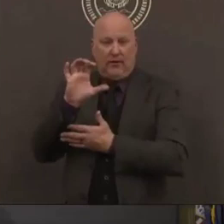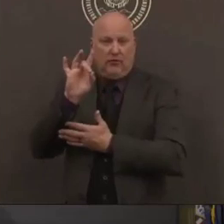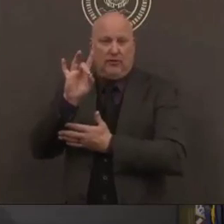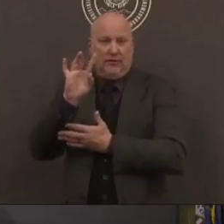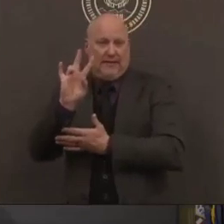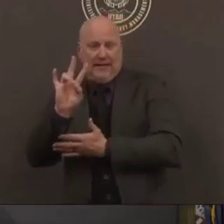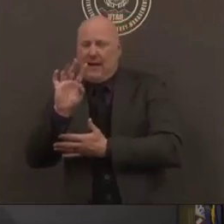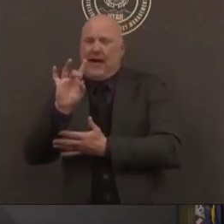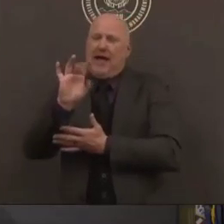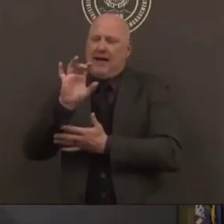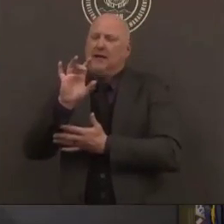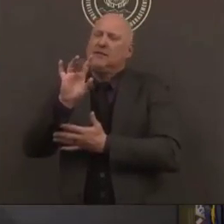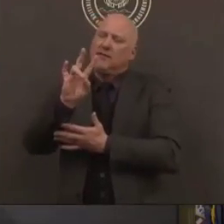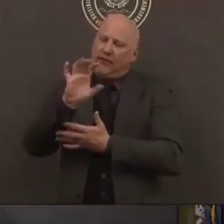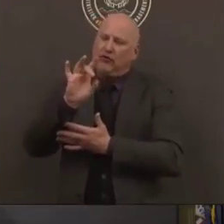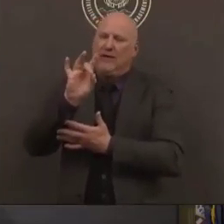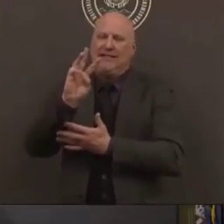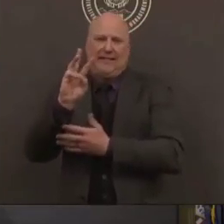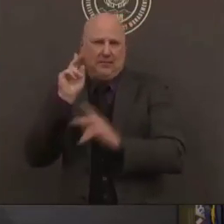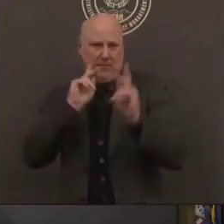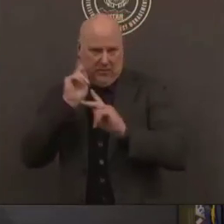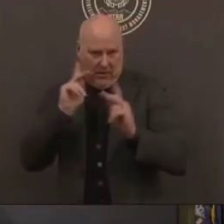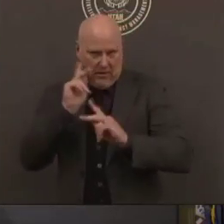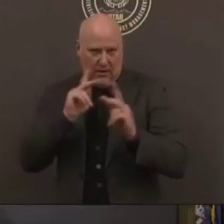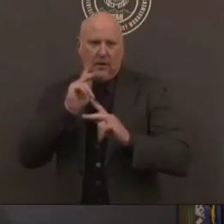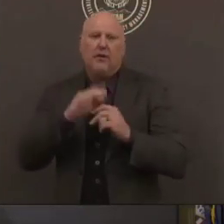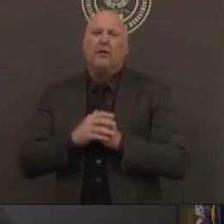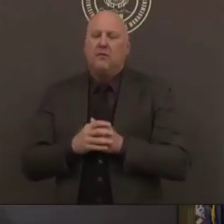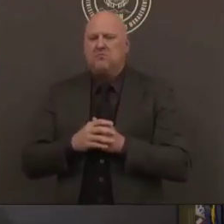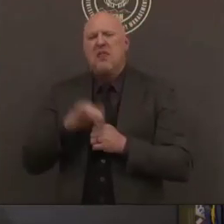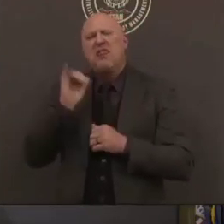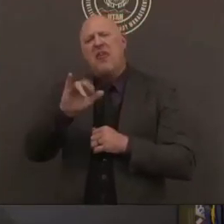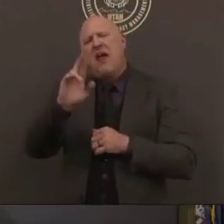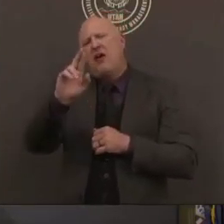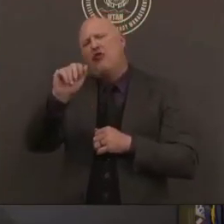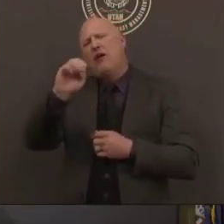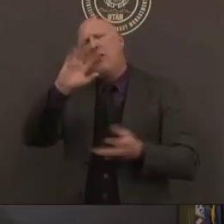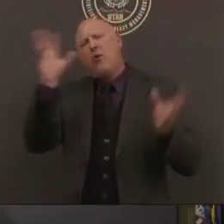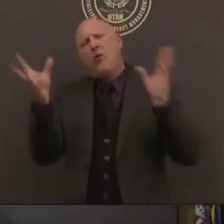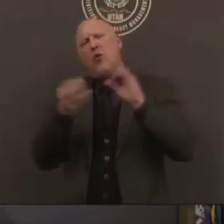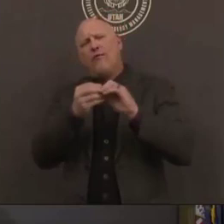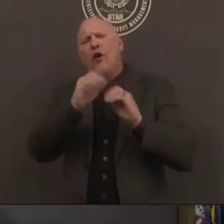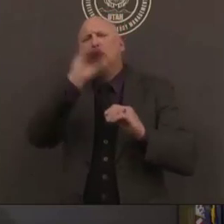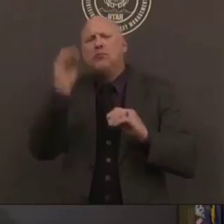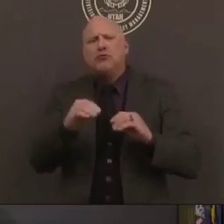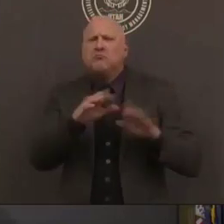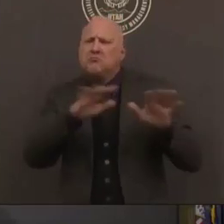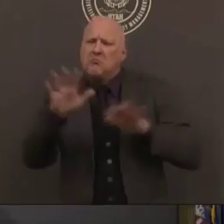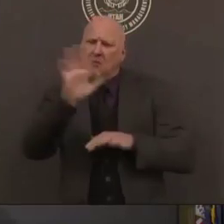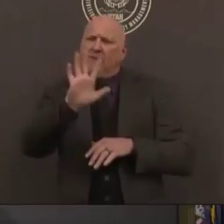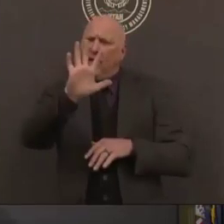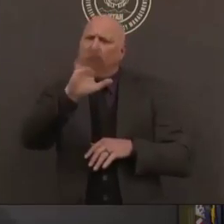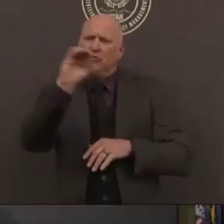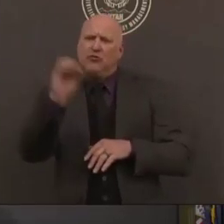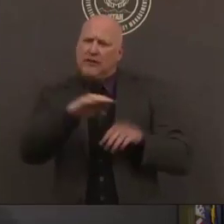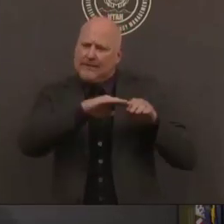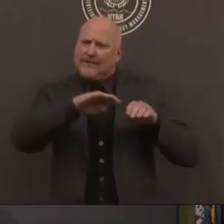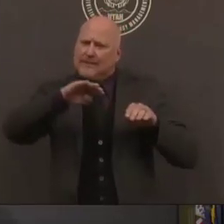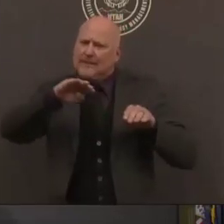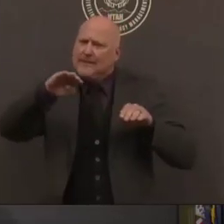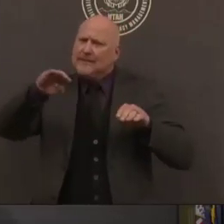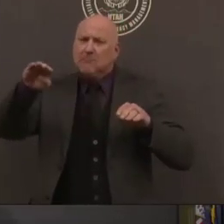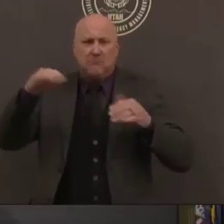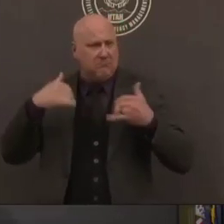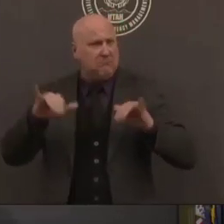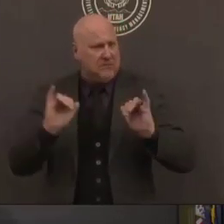1,553, and we still maintain a 5% positive rate. We have 201 individuals who have required